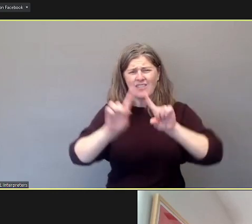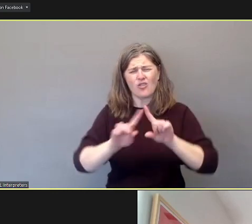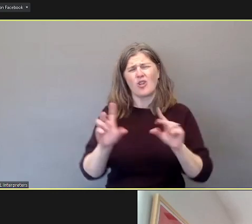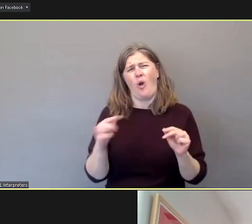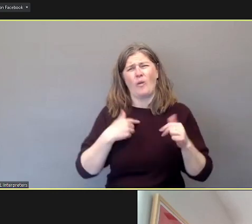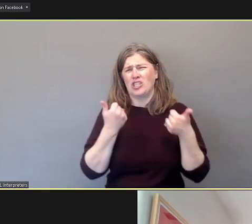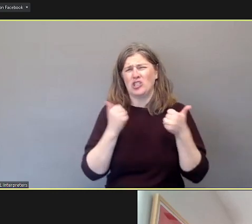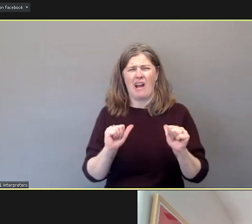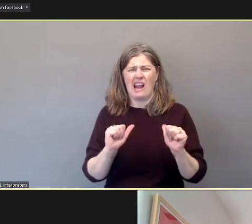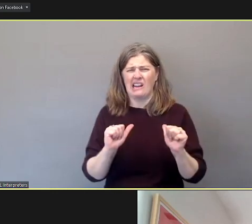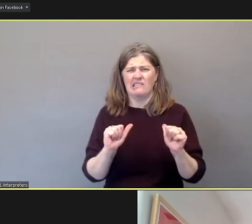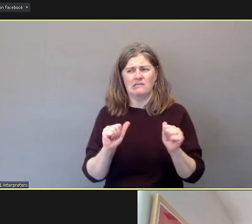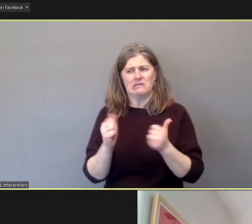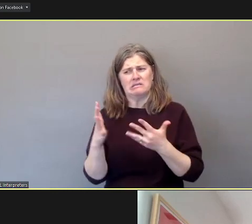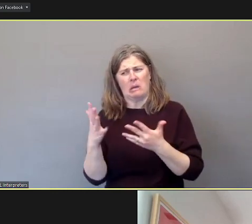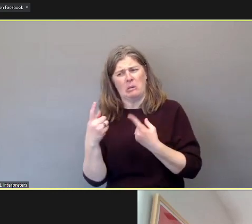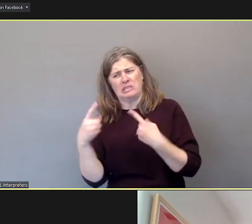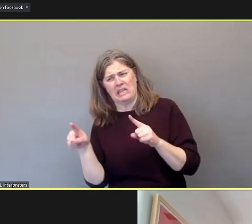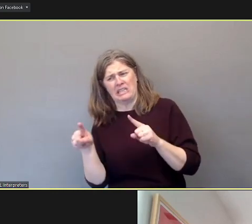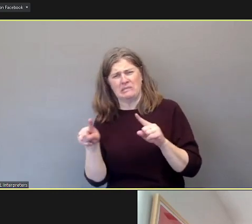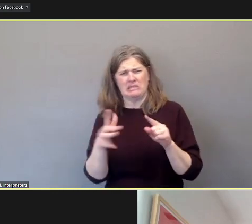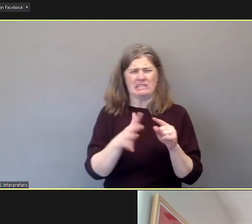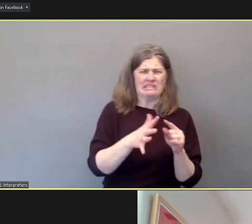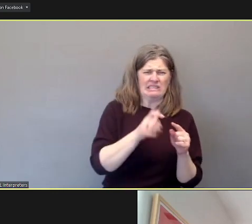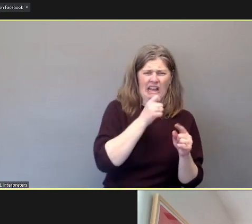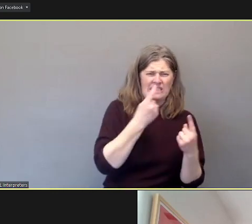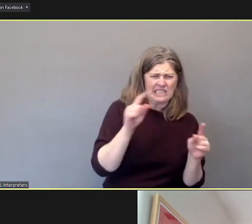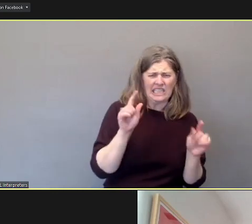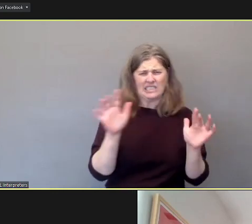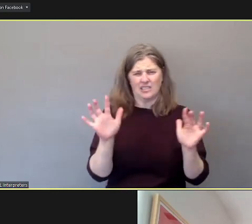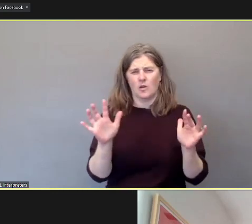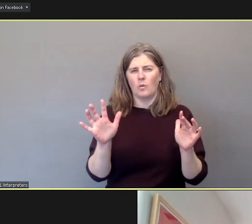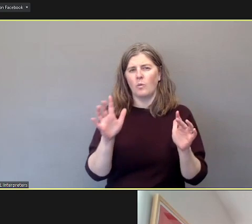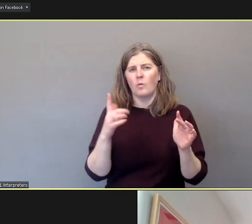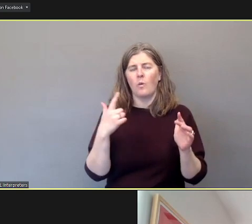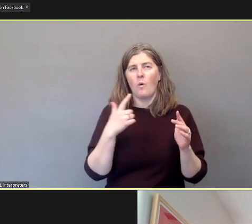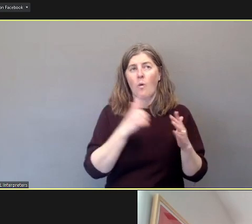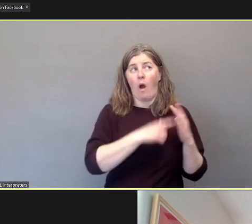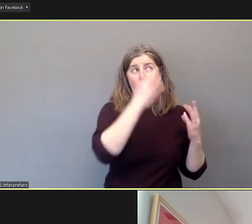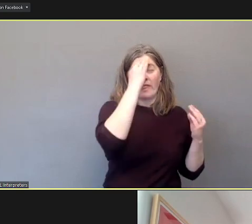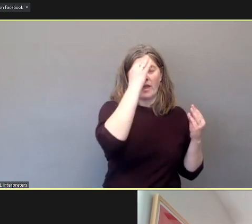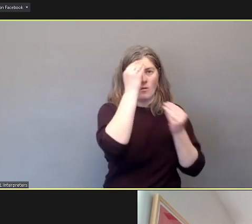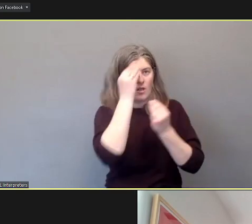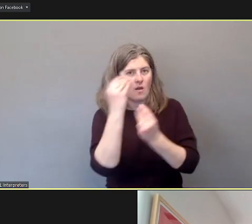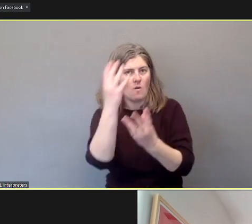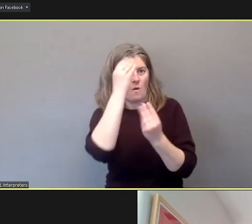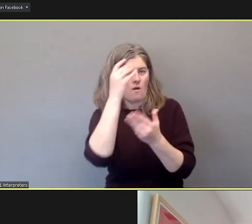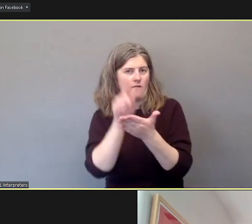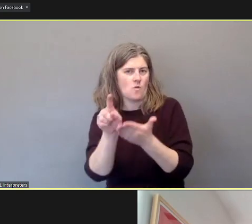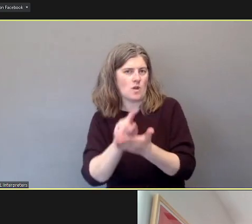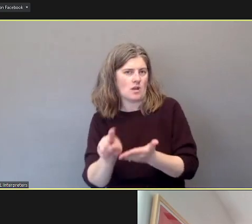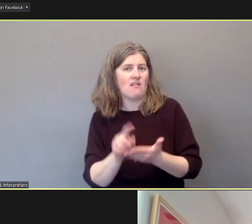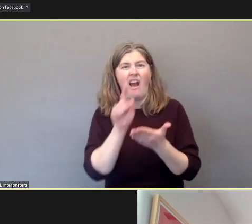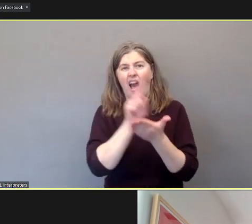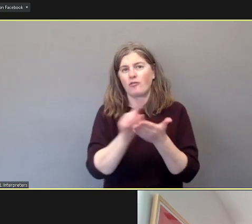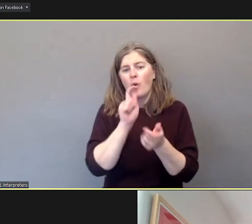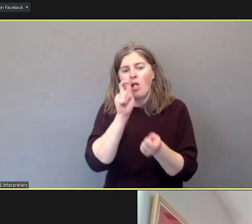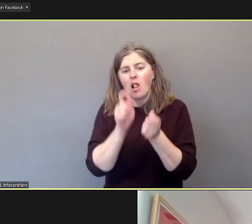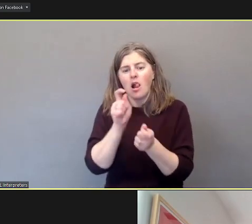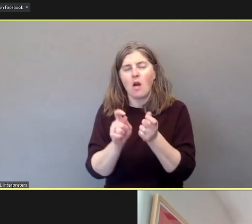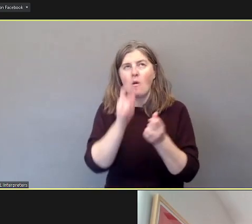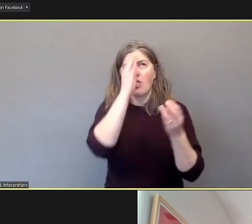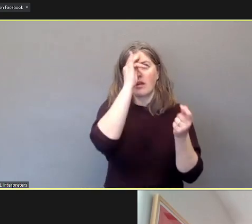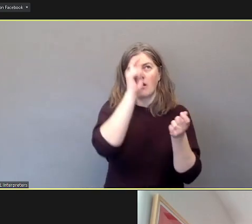was partially successful, but I think we'll keep letting you know what we're thinking though every week. And I think every week we're going to be